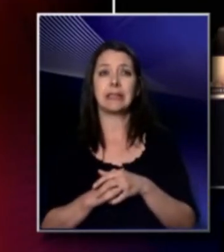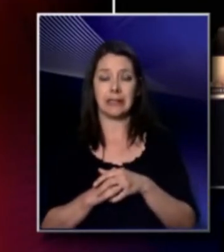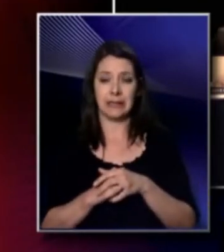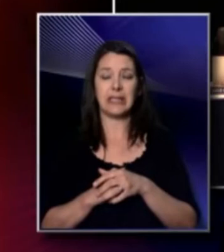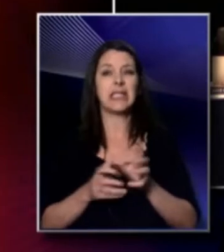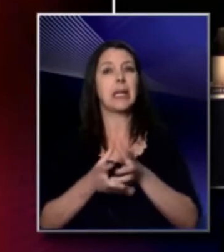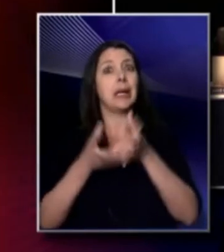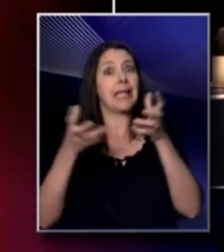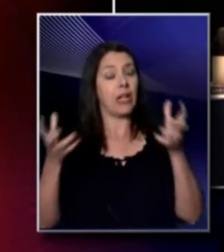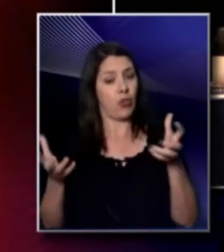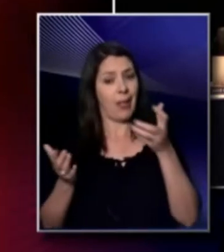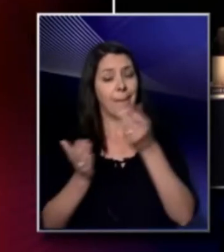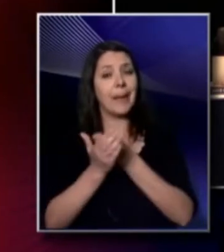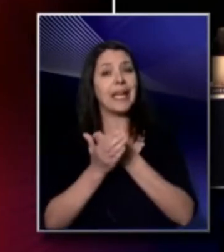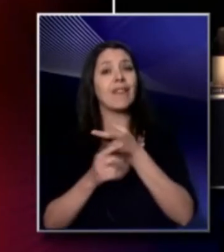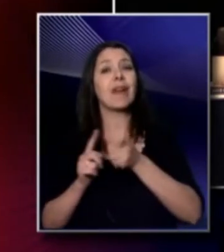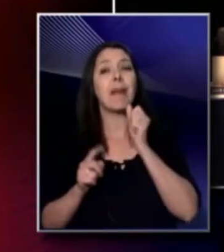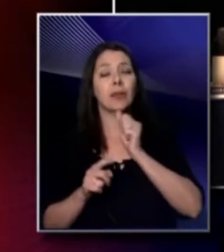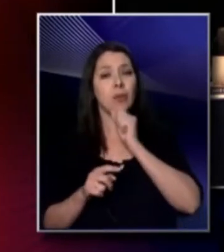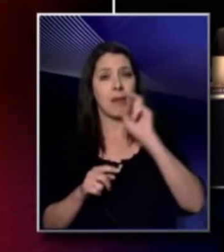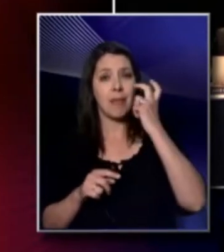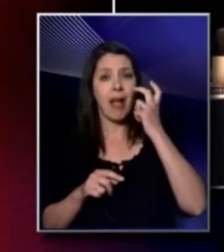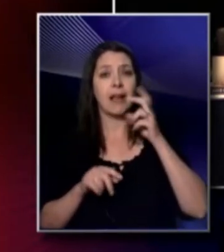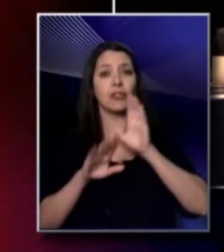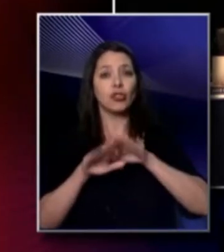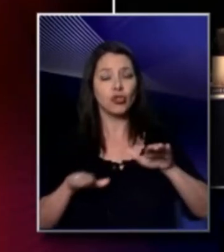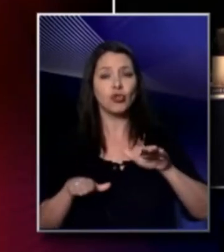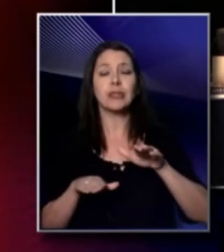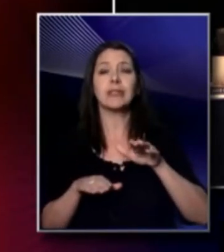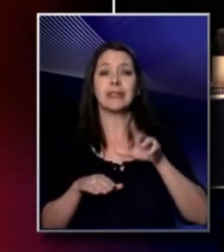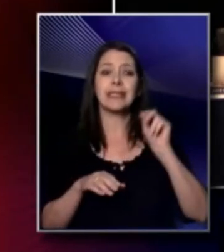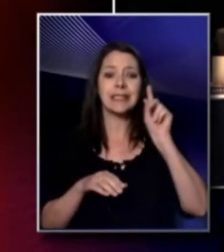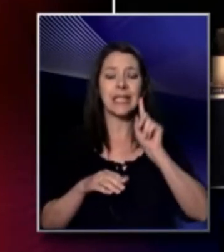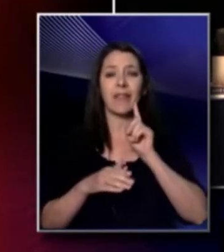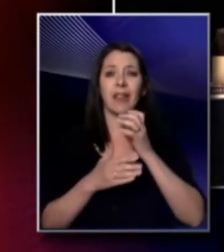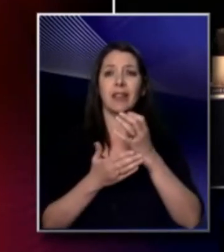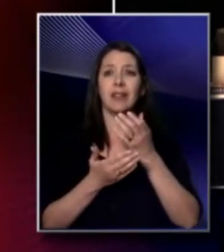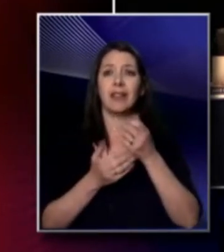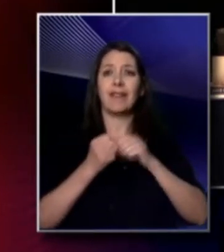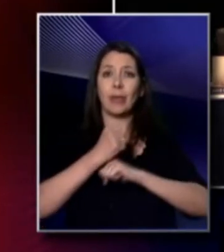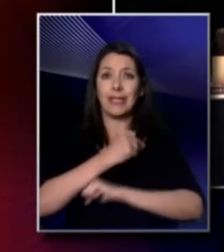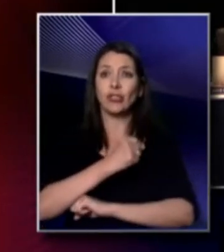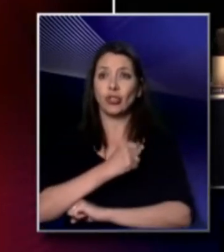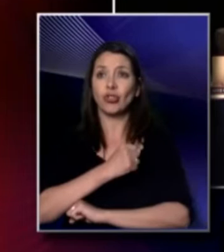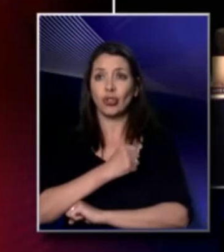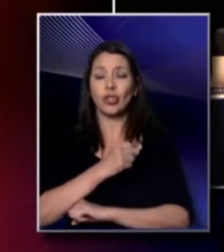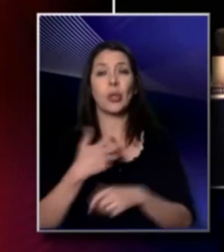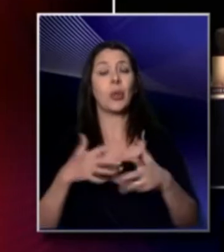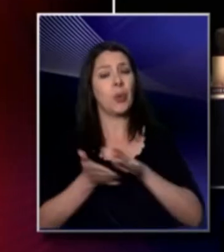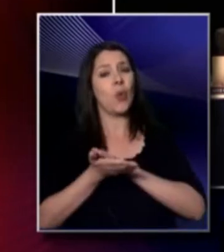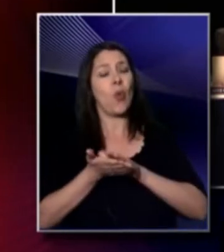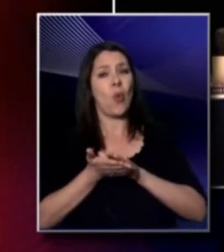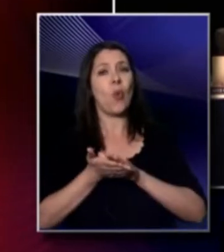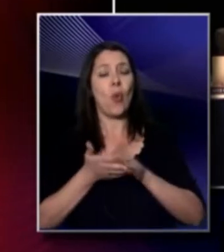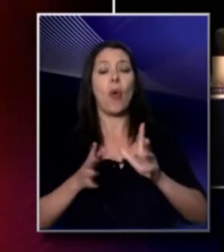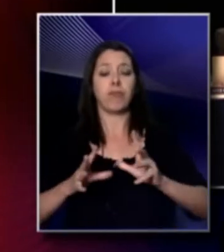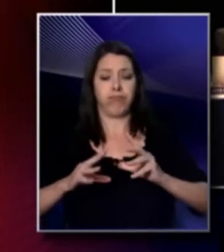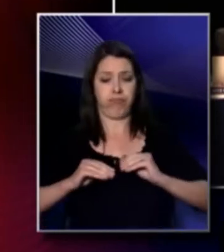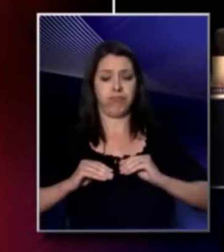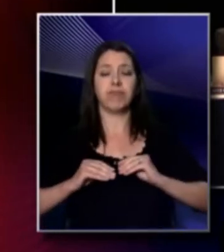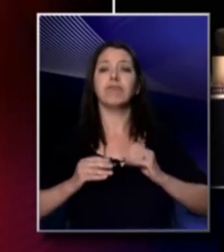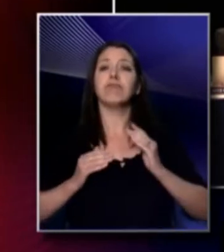Substantial amount of money from the Arizona Blind and Deaf Children's Foundation. It's very generous. I move that we accept the donations as